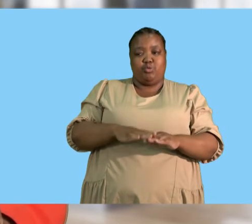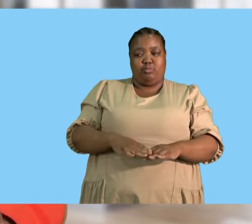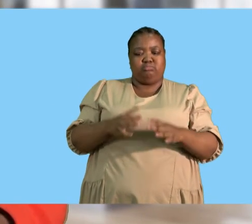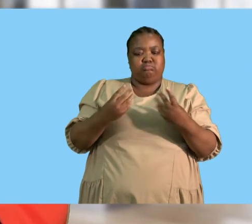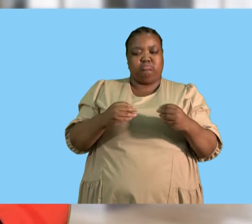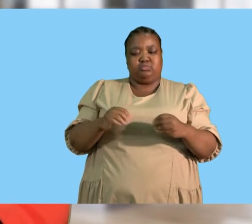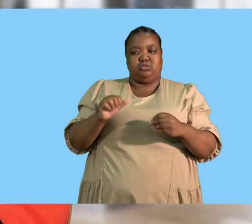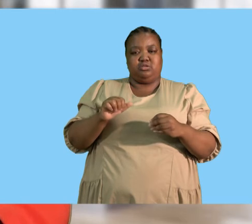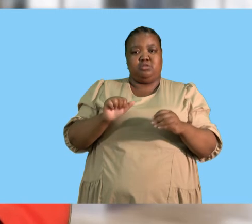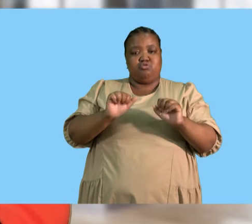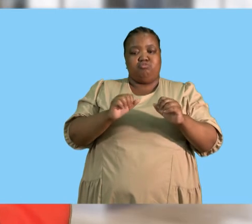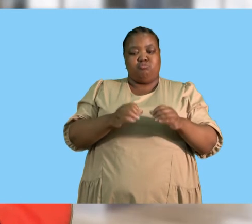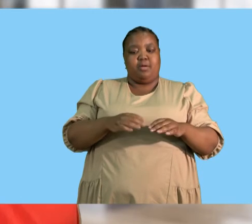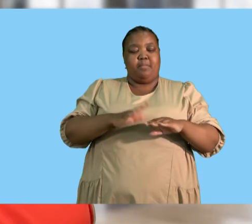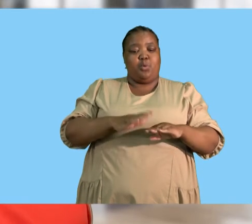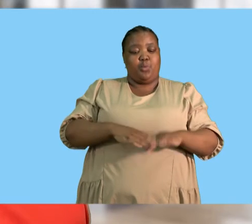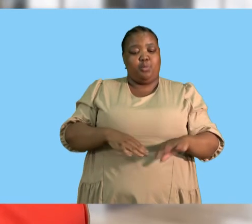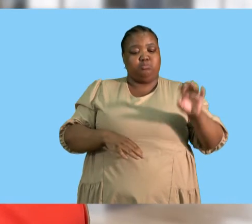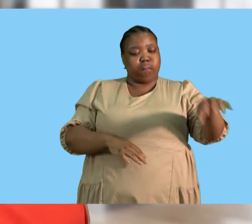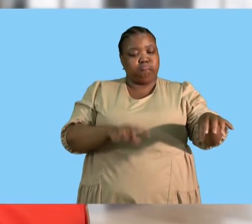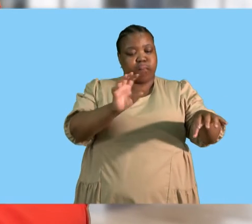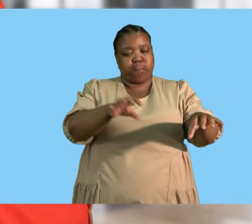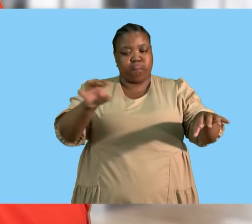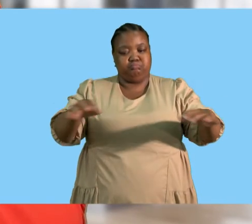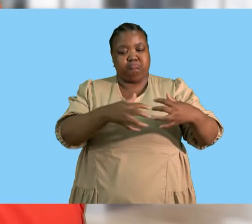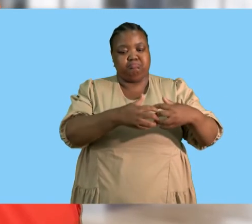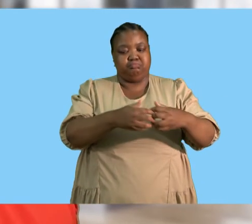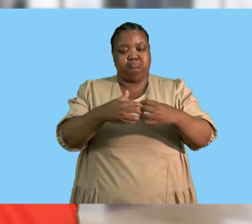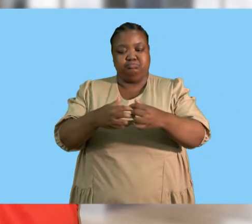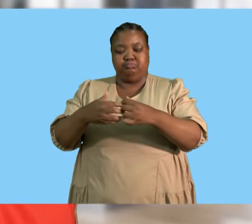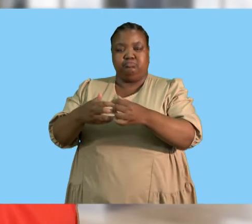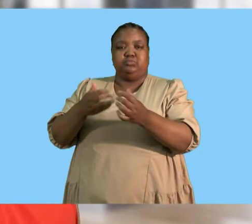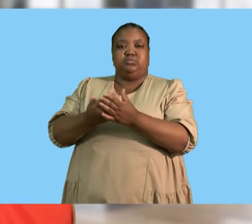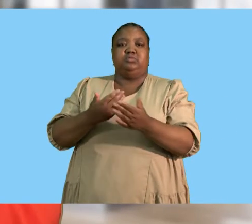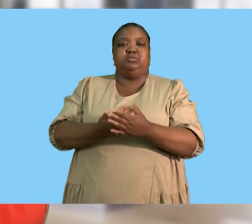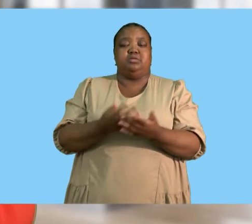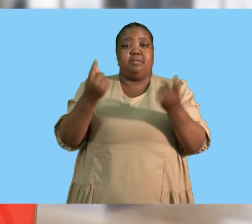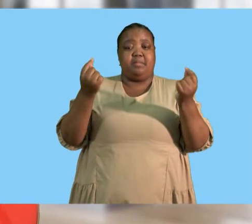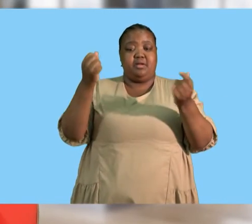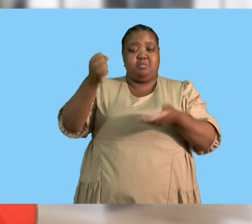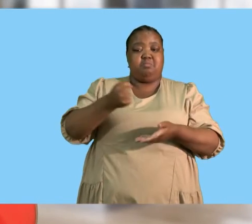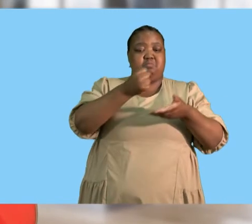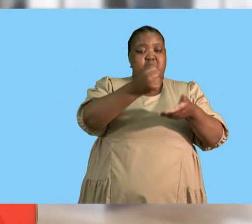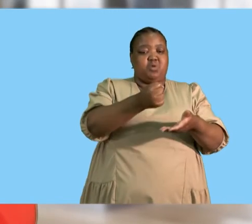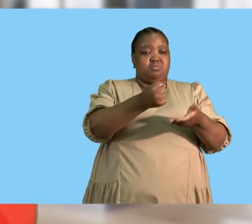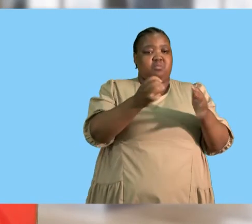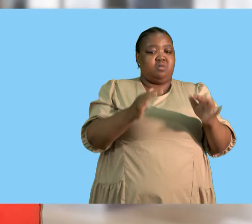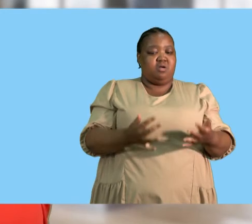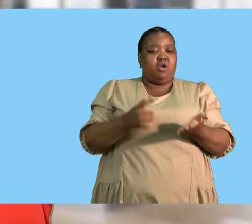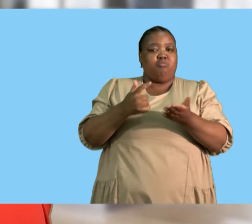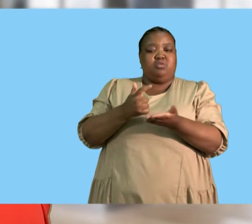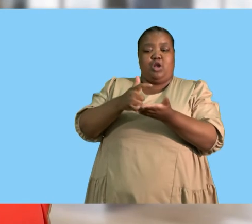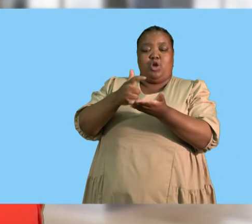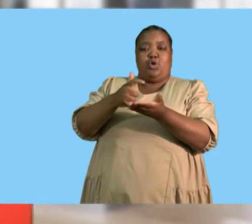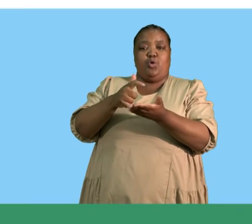of your business. Now let's look at the different sources of funding that businesses can have. You can either get money from